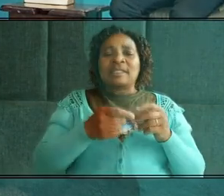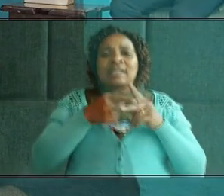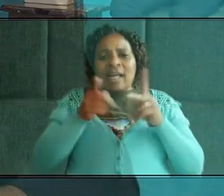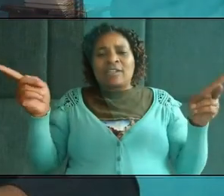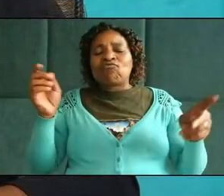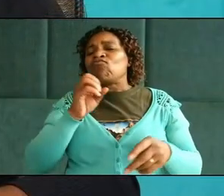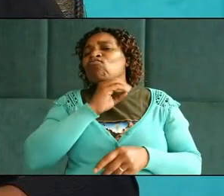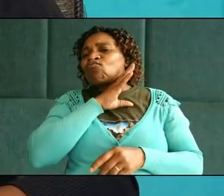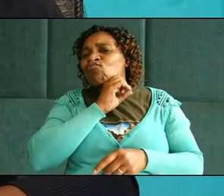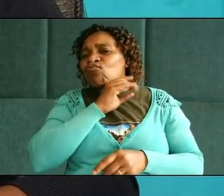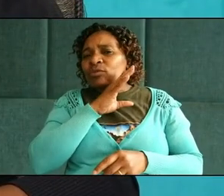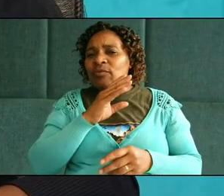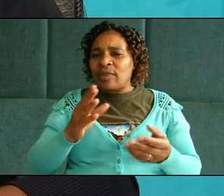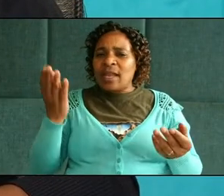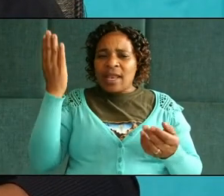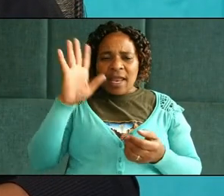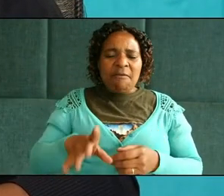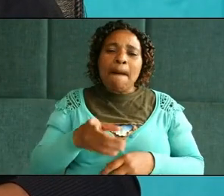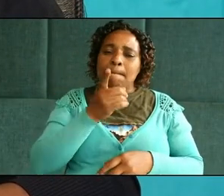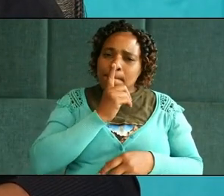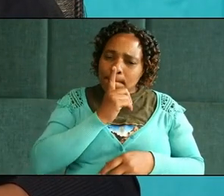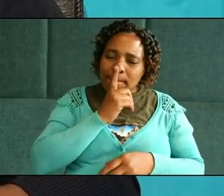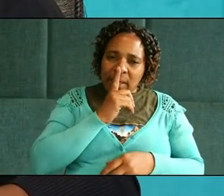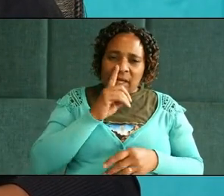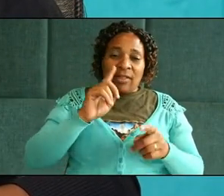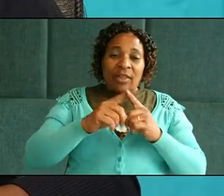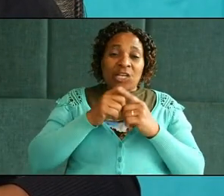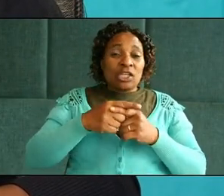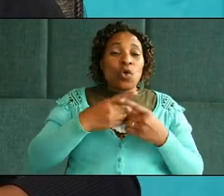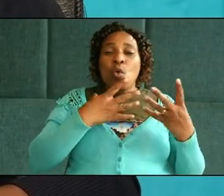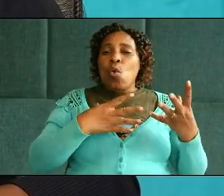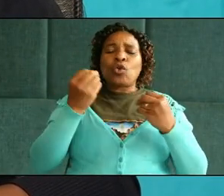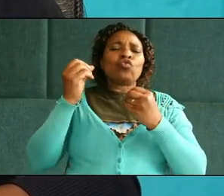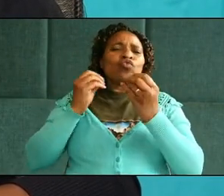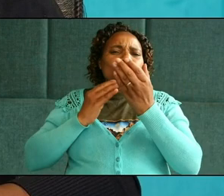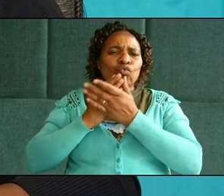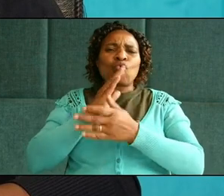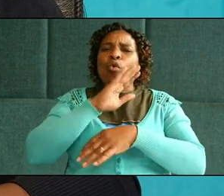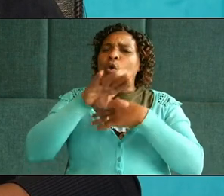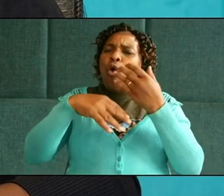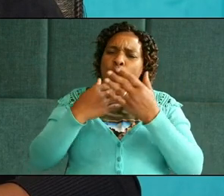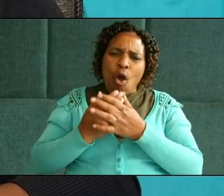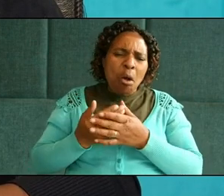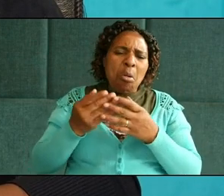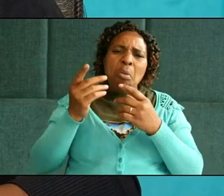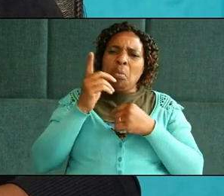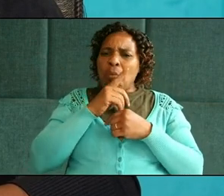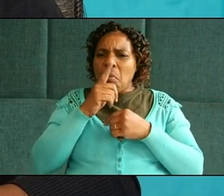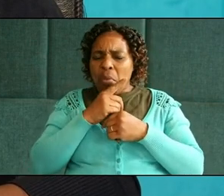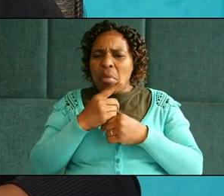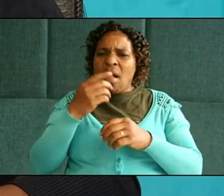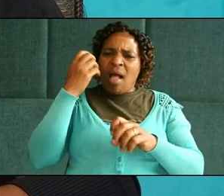murmur and how they can never be quiet. And he's been through all the heresies and the